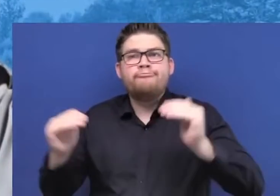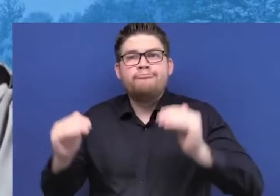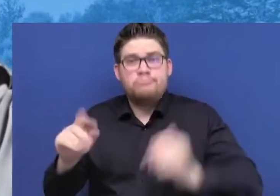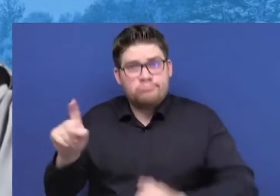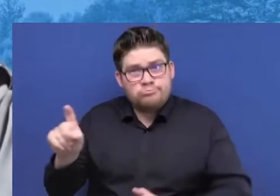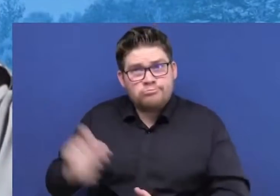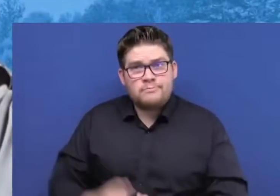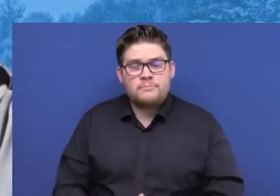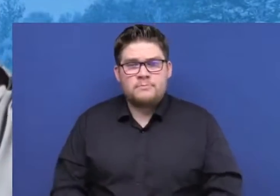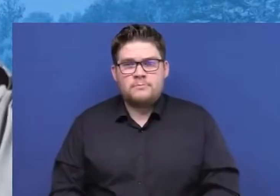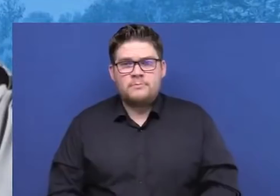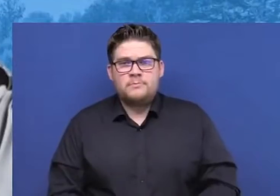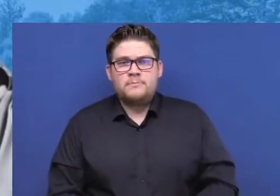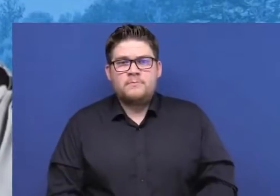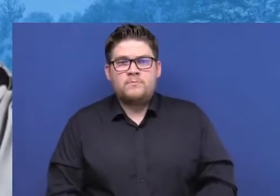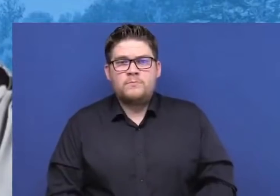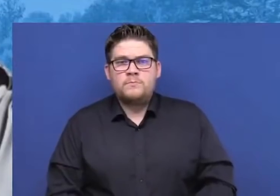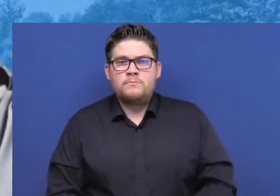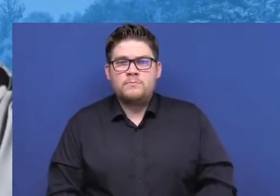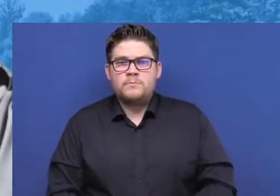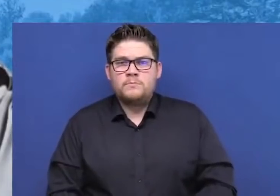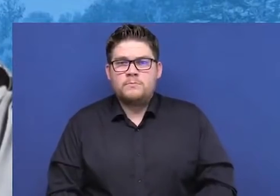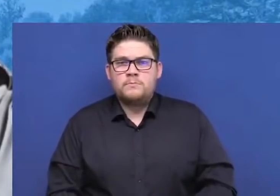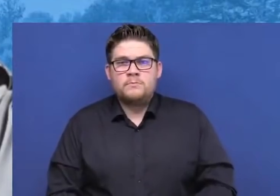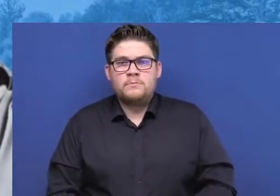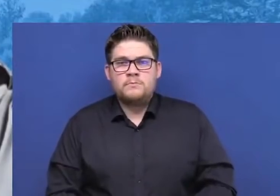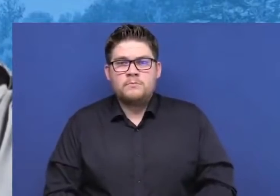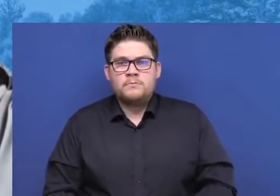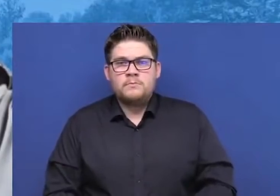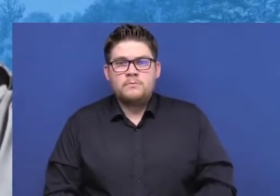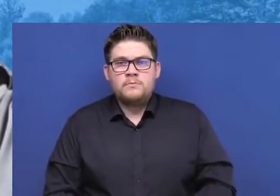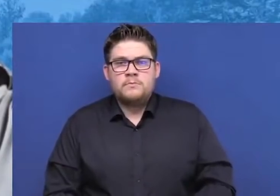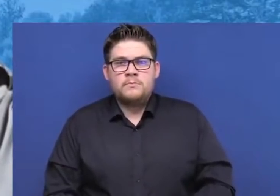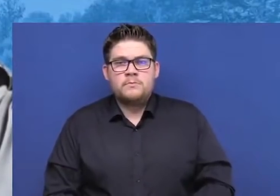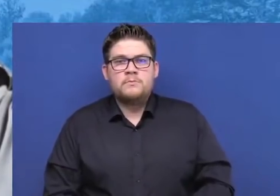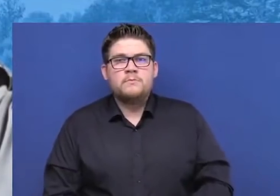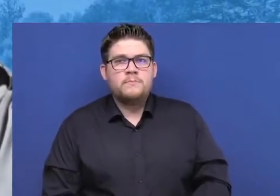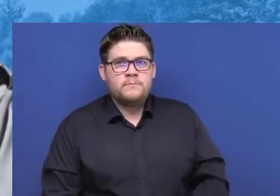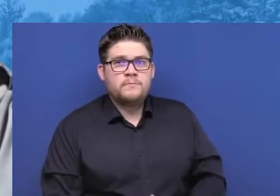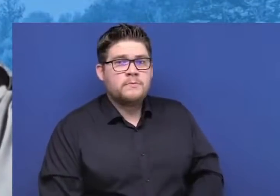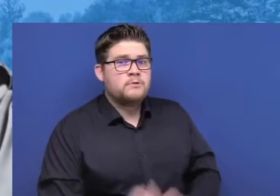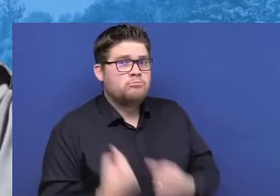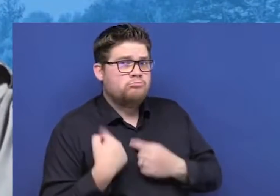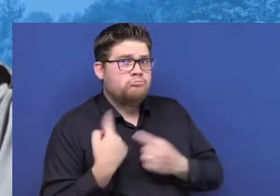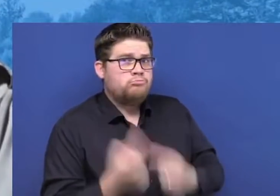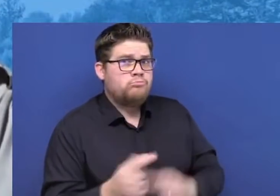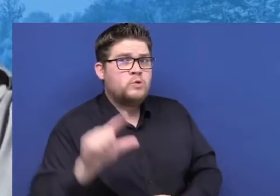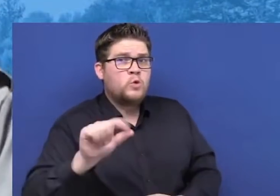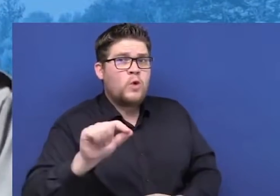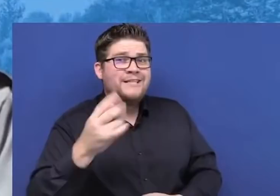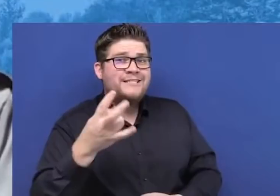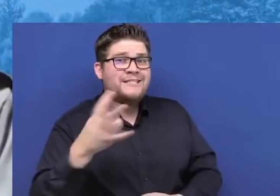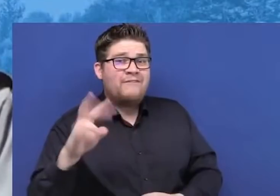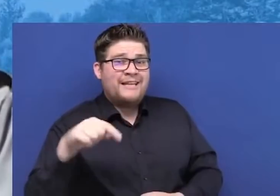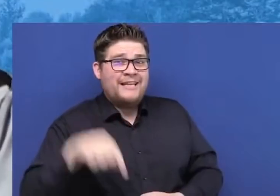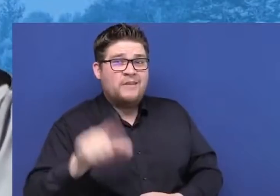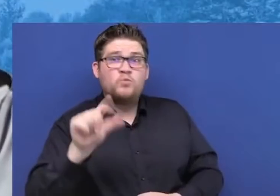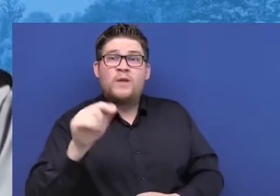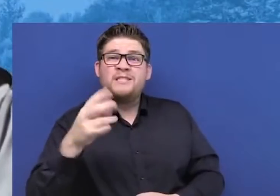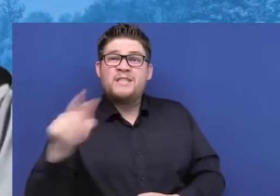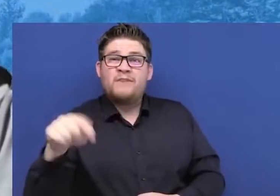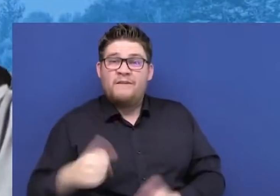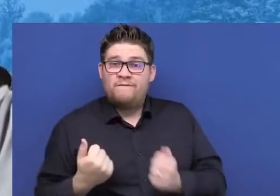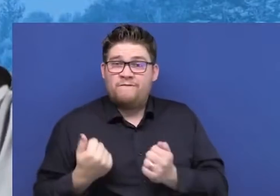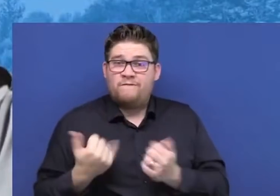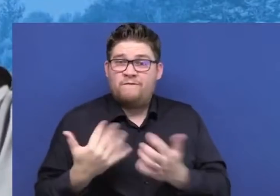season, part of the recommendations in the Abbott-Chapman review were around the use of technology. I'm really pleased to say that the BC